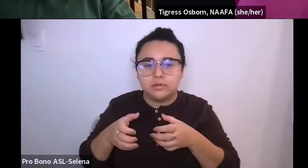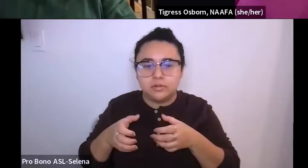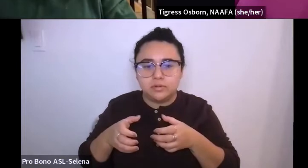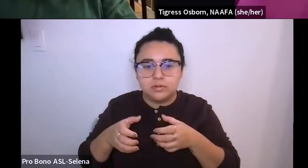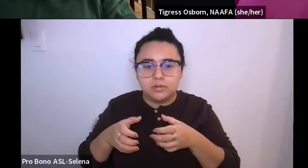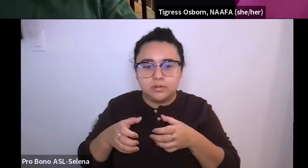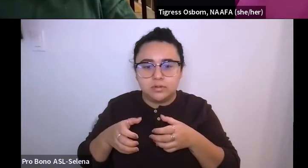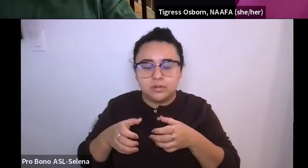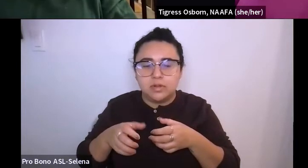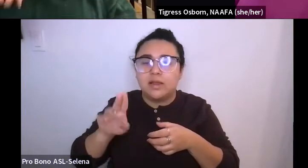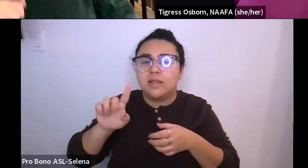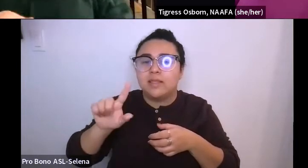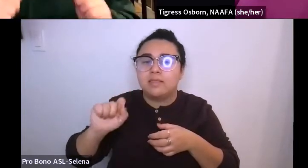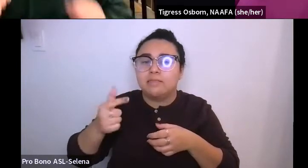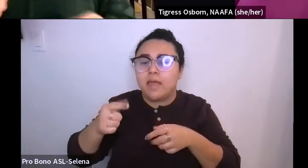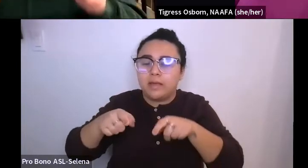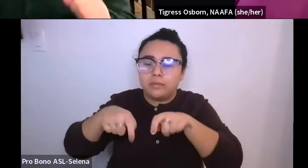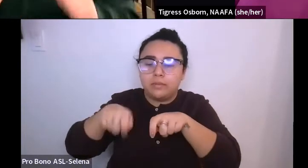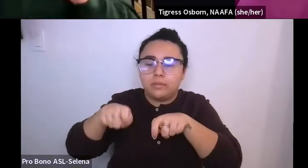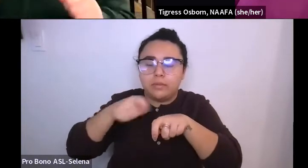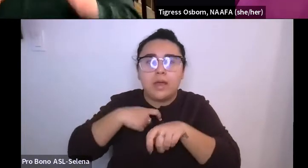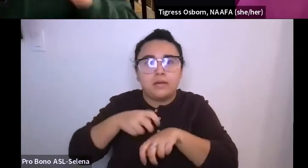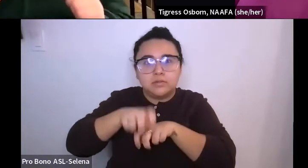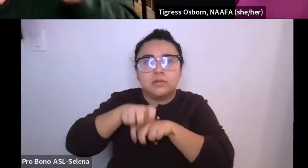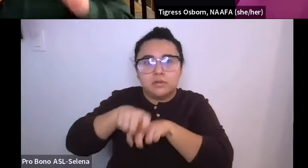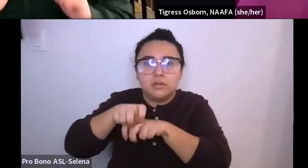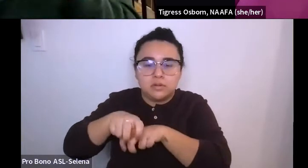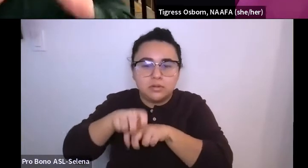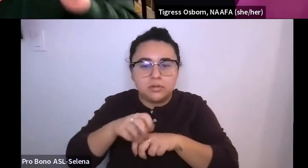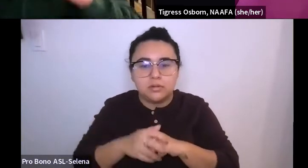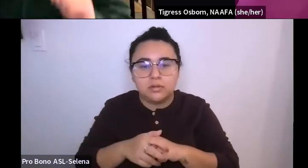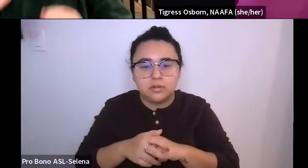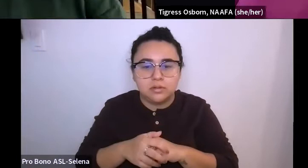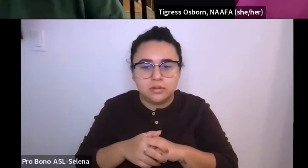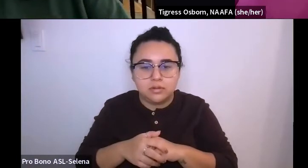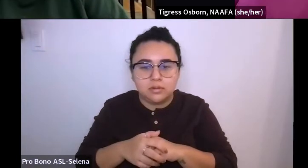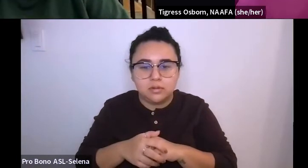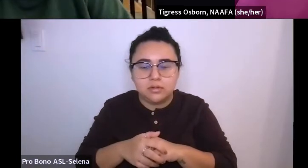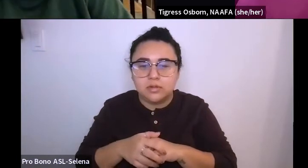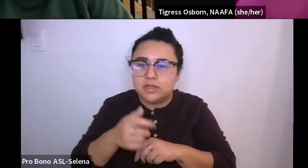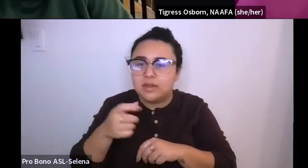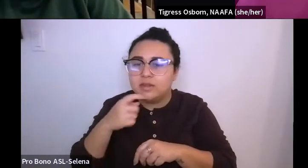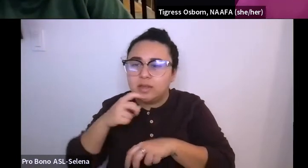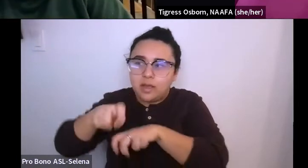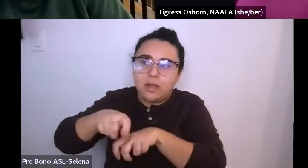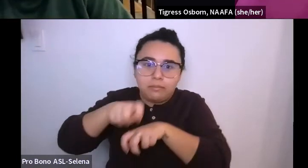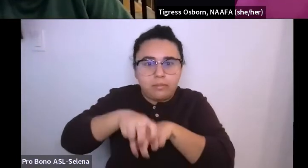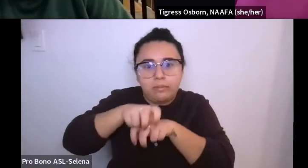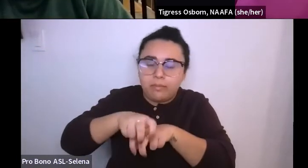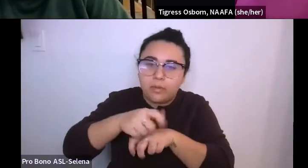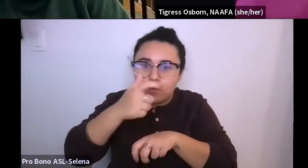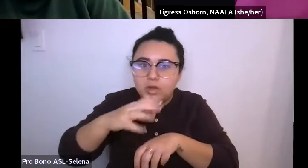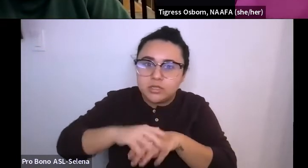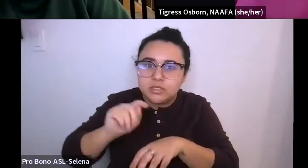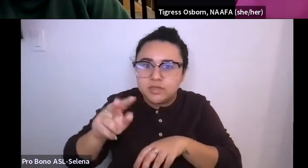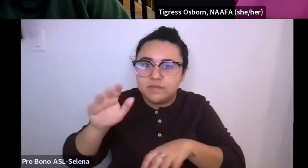jumping up and down with his leg. So I would just be like vibrating, like, well, you watch us on TV on Sunday. And he was very nice. He was